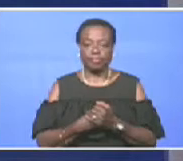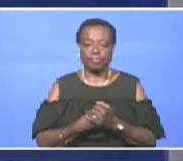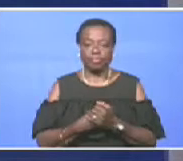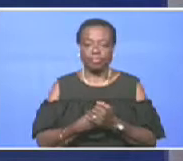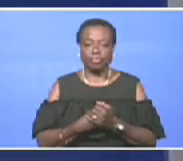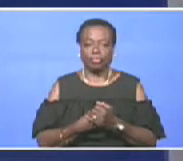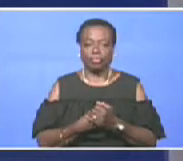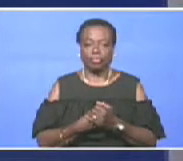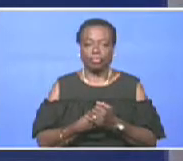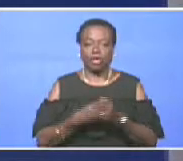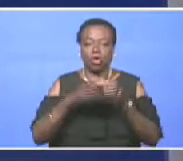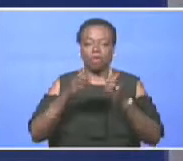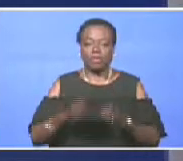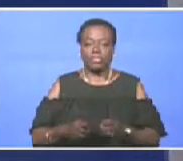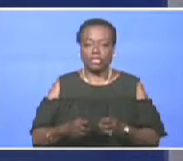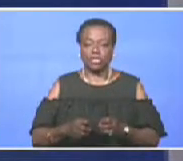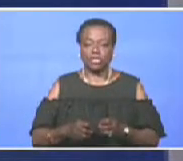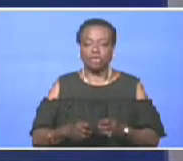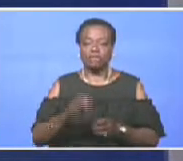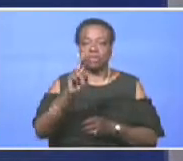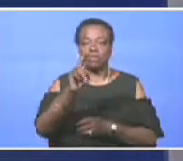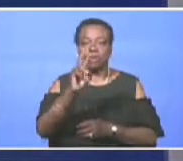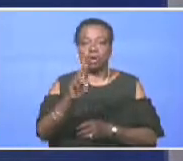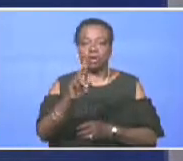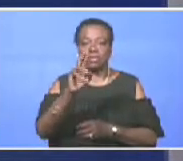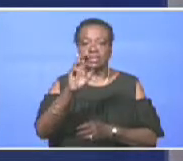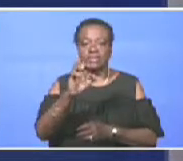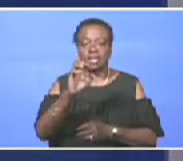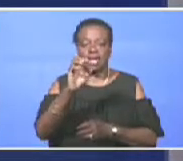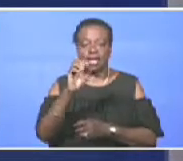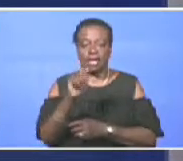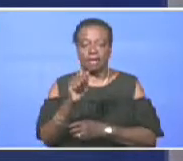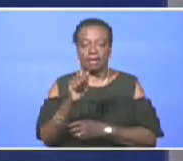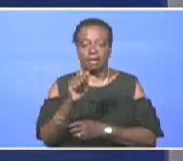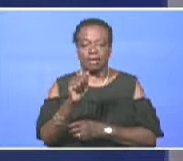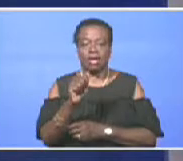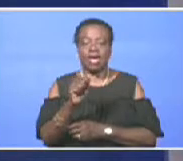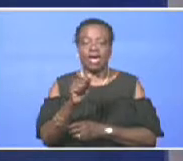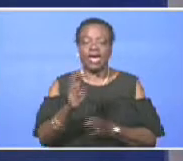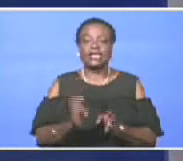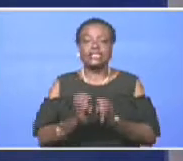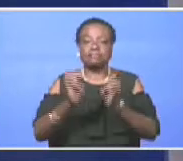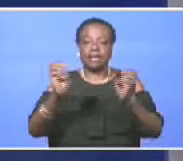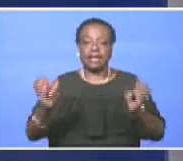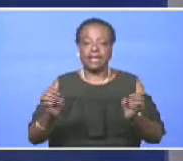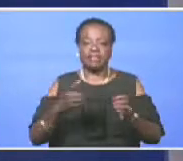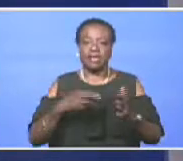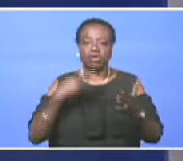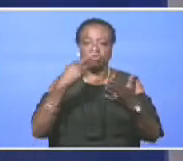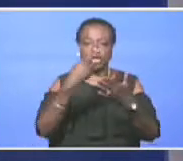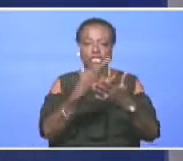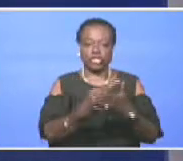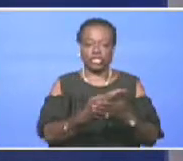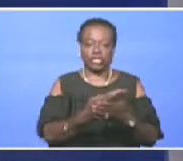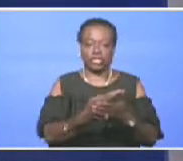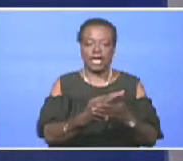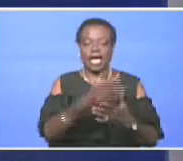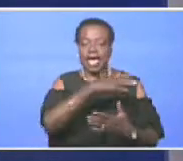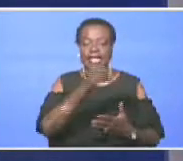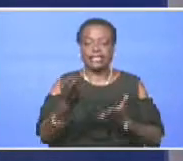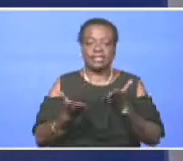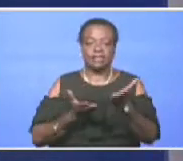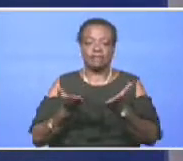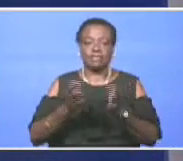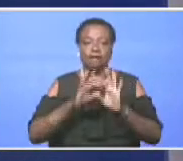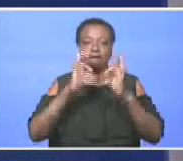Well, officials of the Utilities Regulation and Competition Authority, URCA, are expanding their reach and granting its services to the